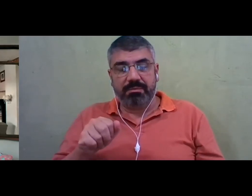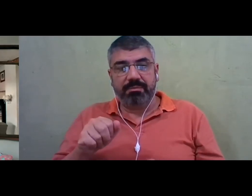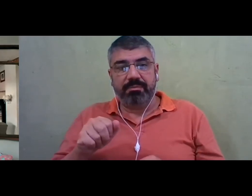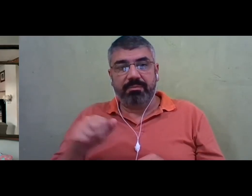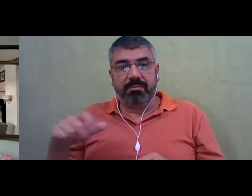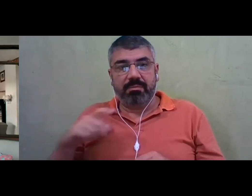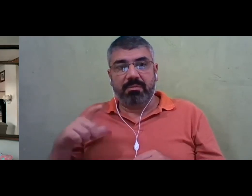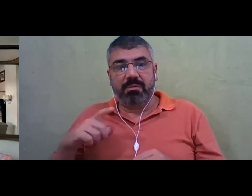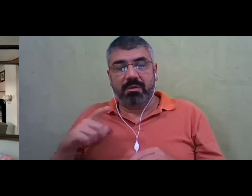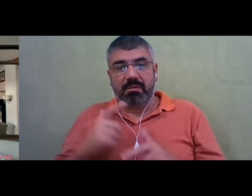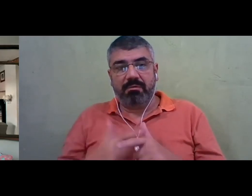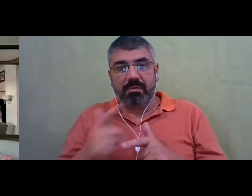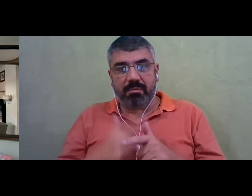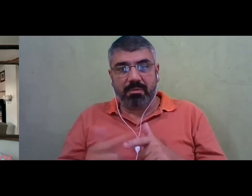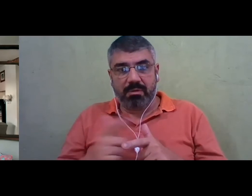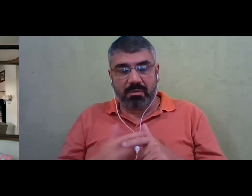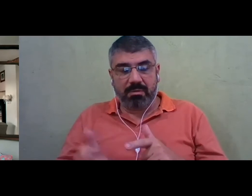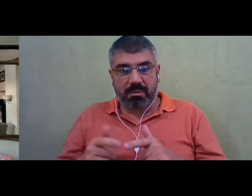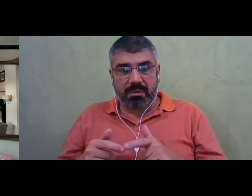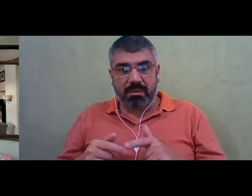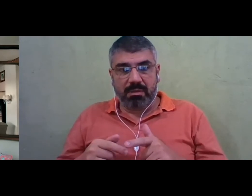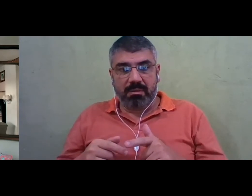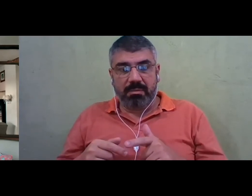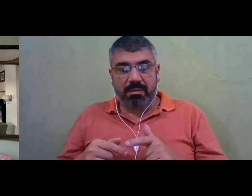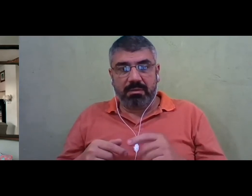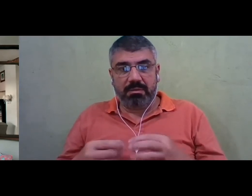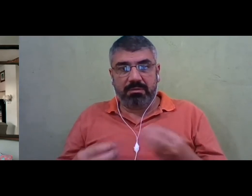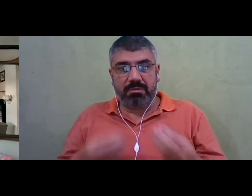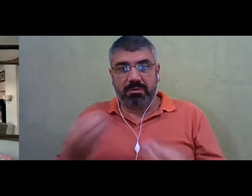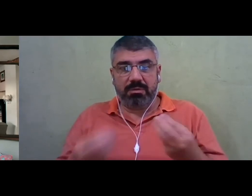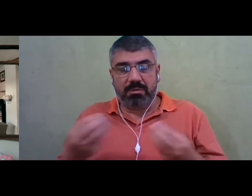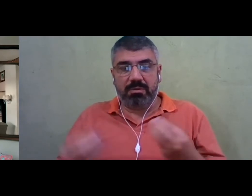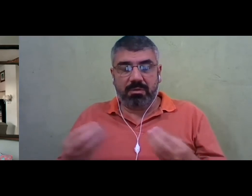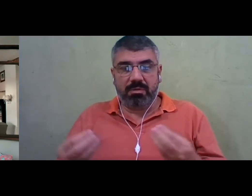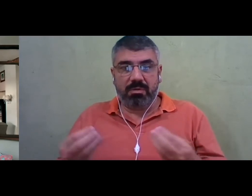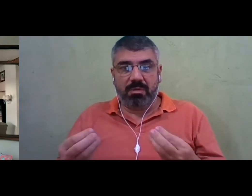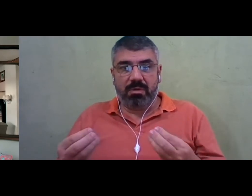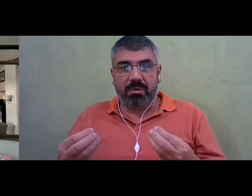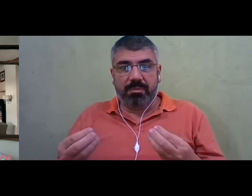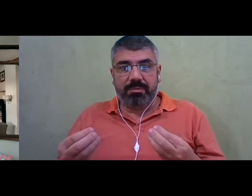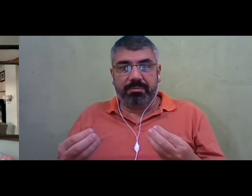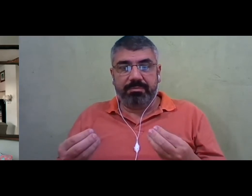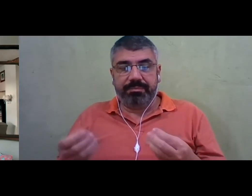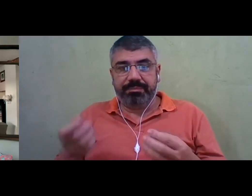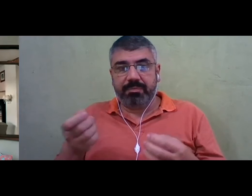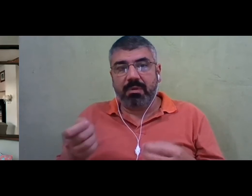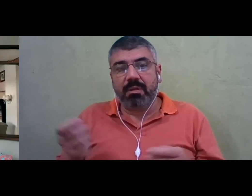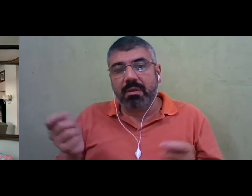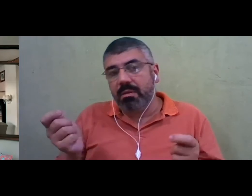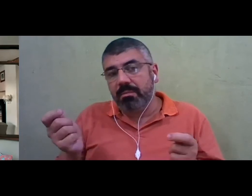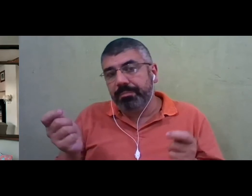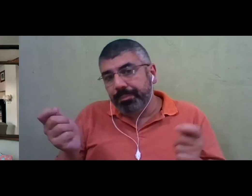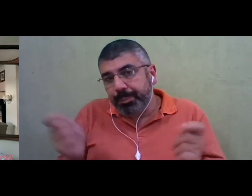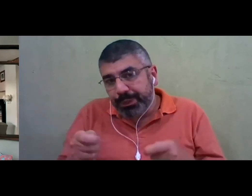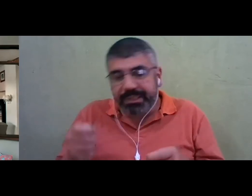people can come together and solve this crisis with the destruction of the conditions for life on Earth. Yeah,